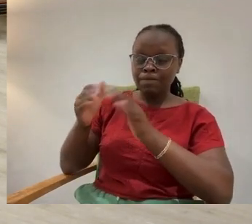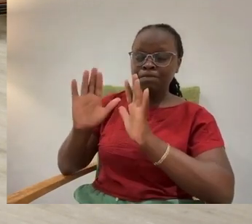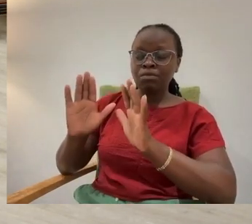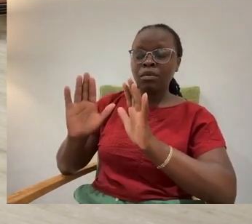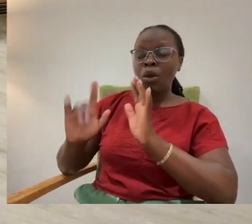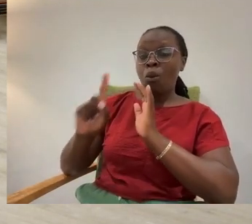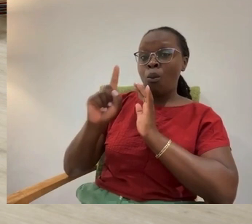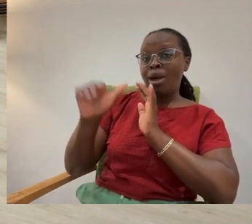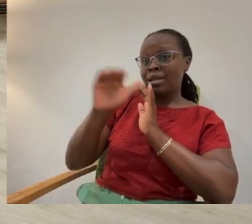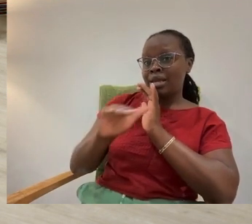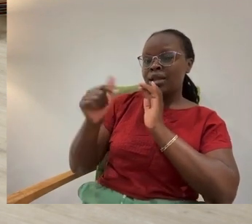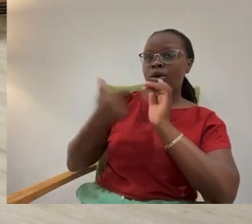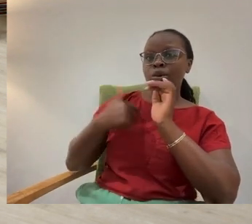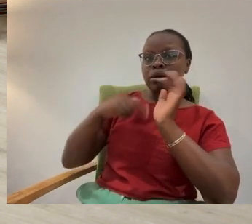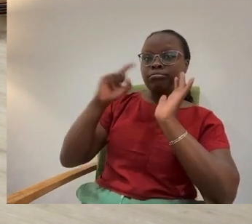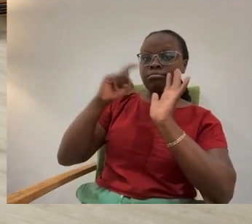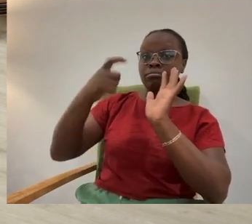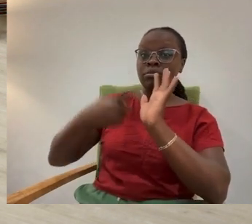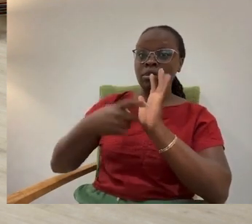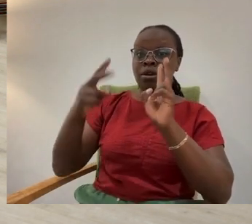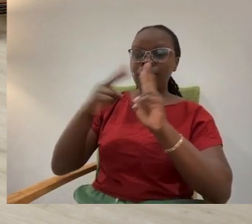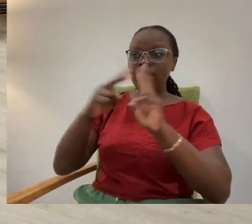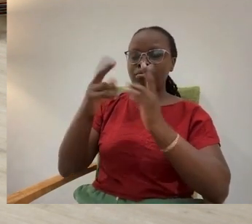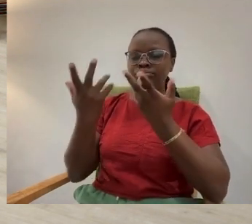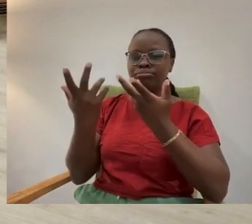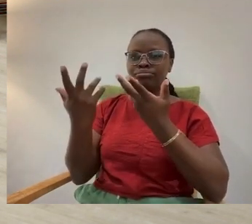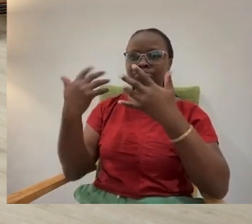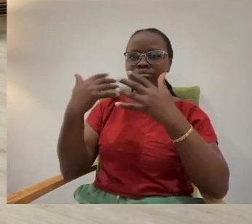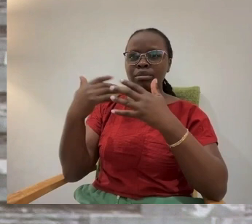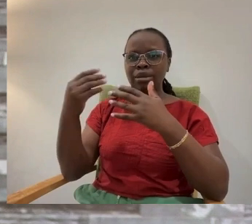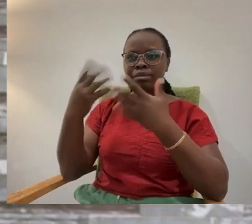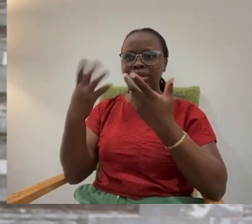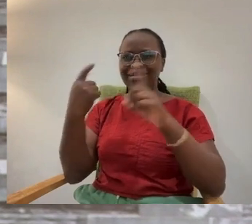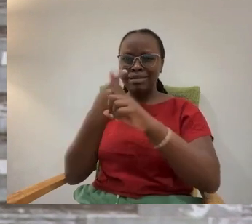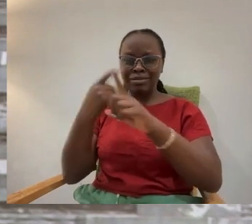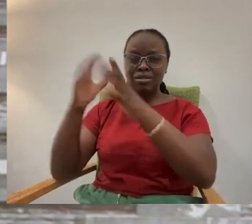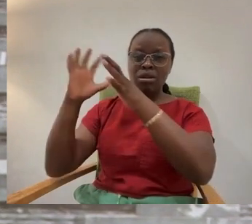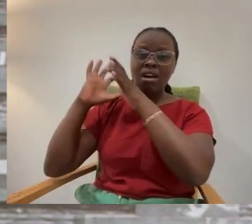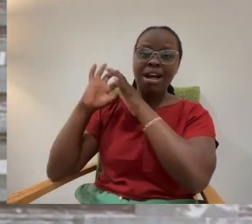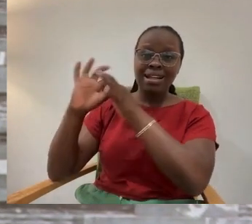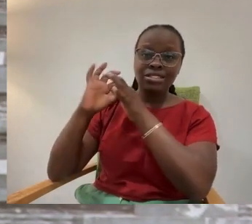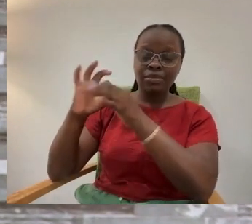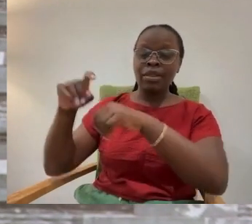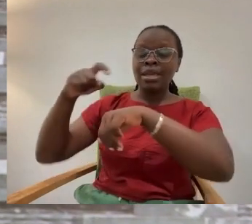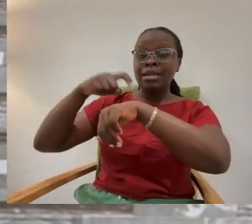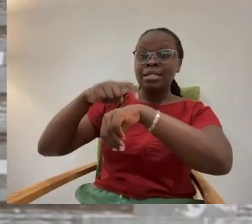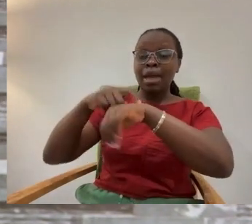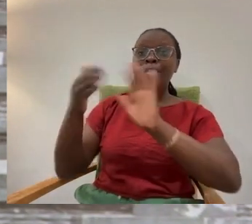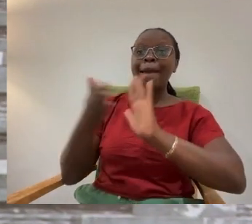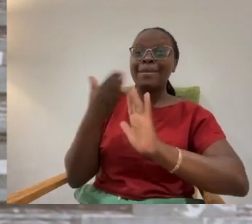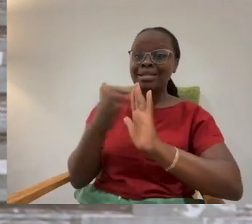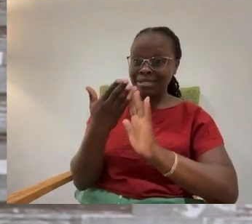we've noticed is, which has been really ingrained in multiple culture, is when an emergency or crisis